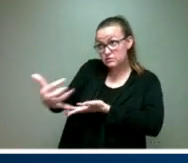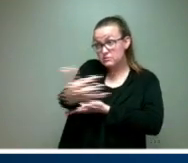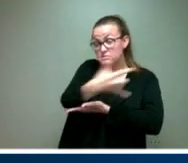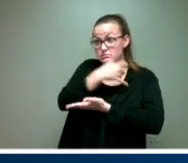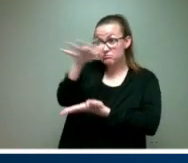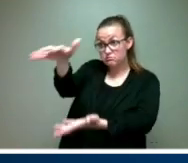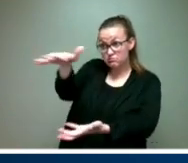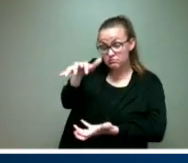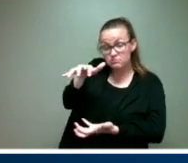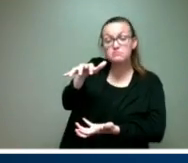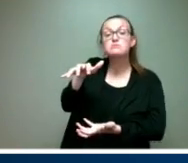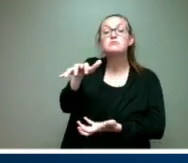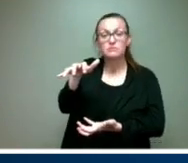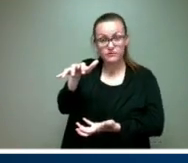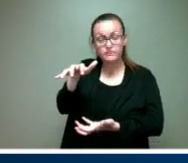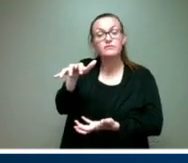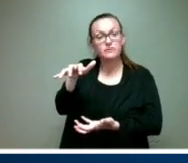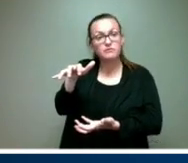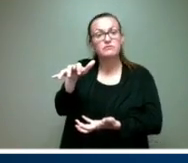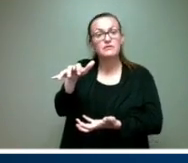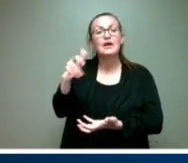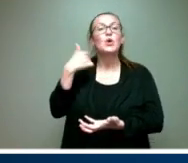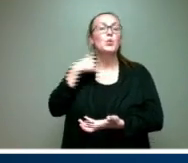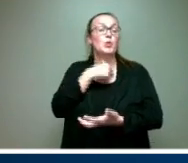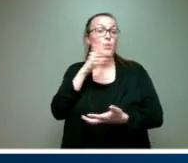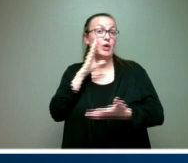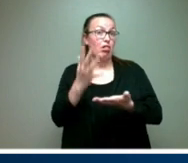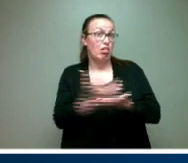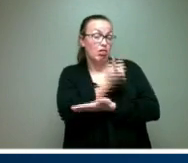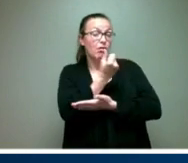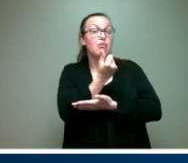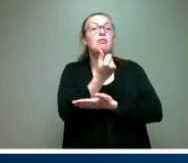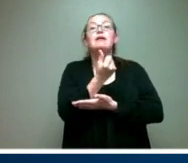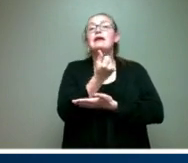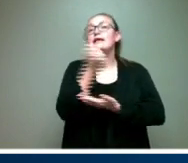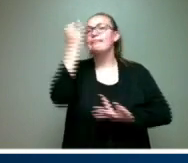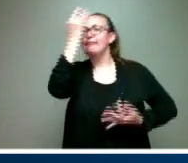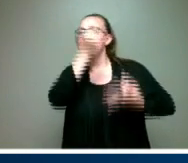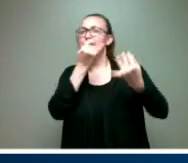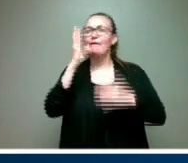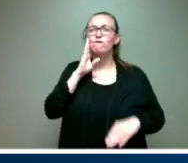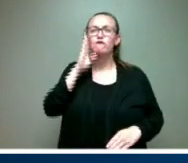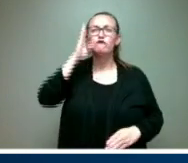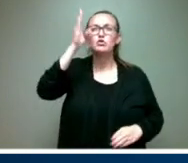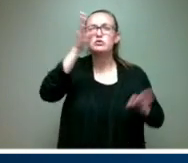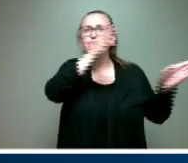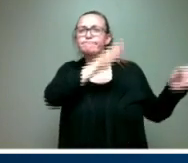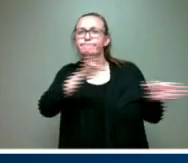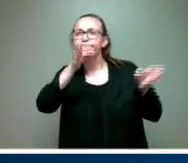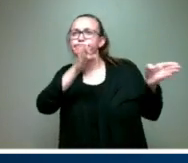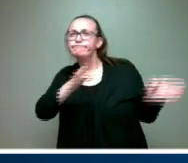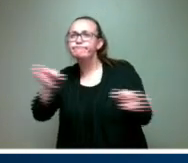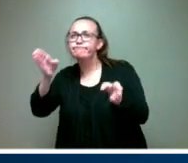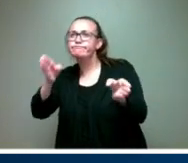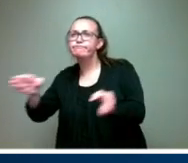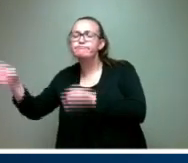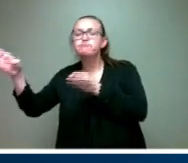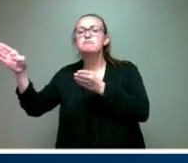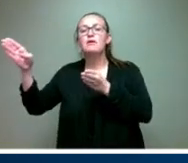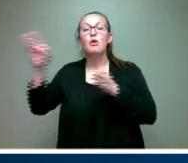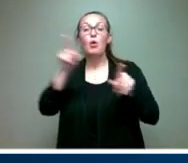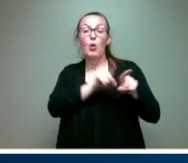our working in the future and what future learning would look like and use this to set that long-term